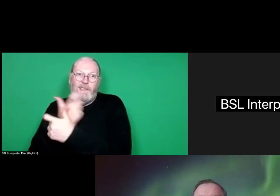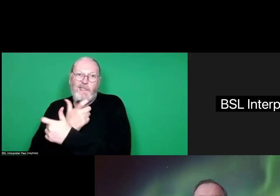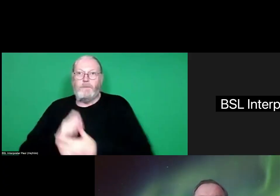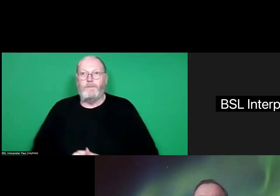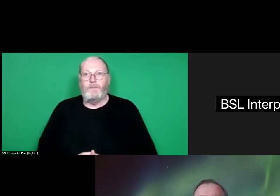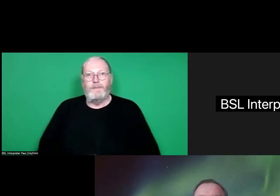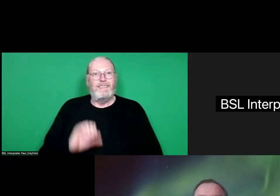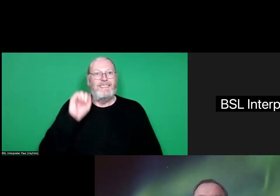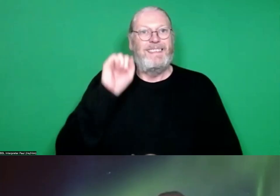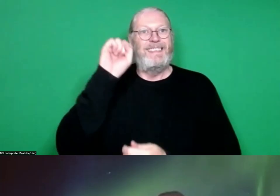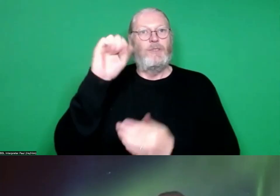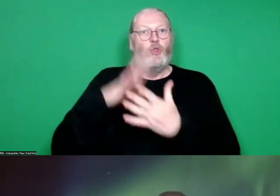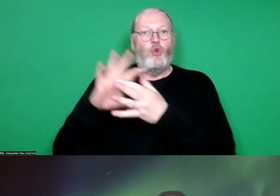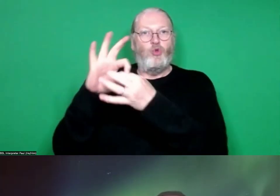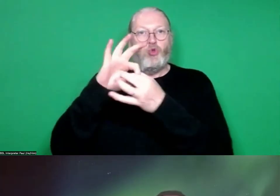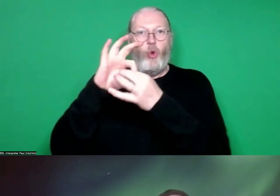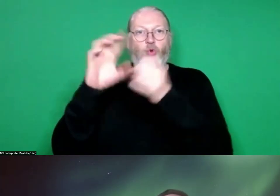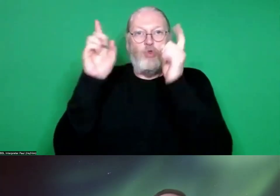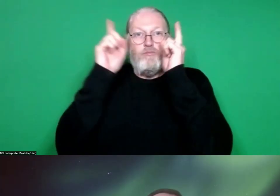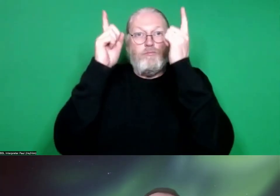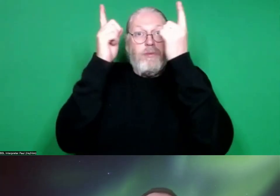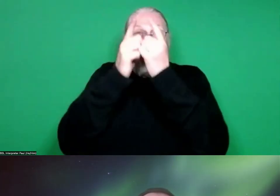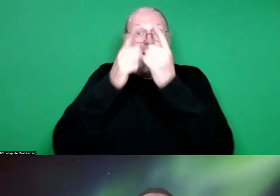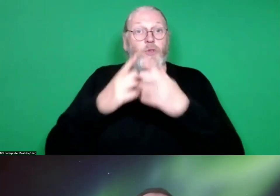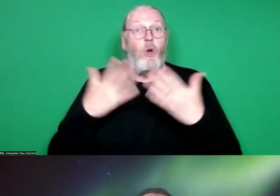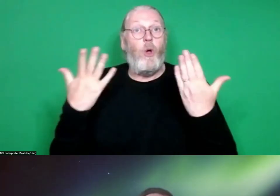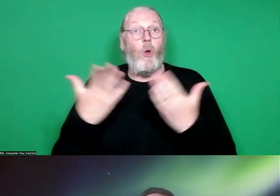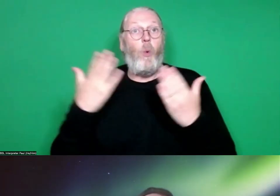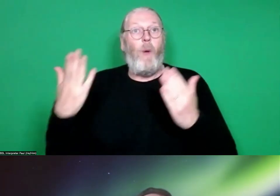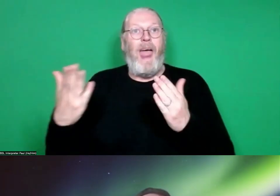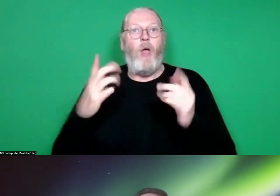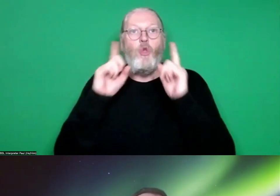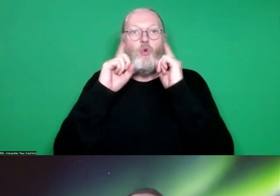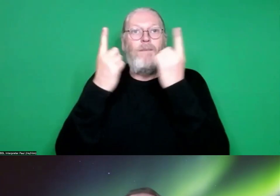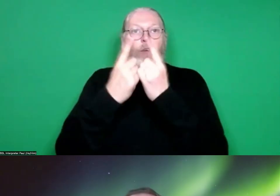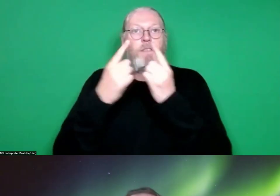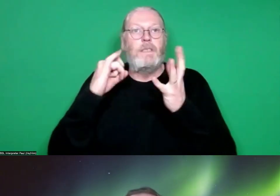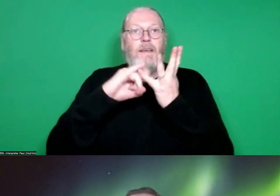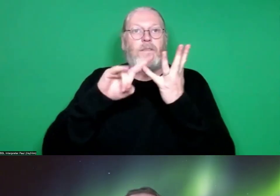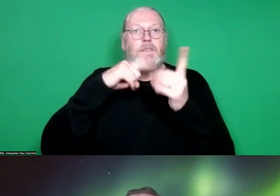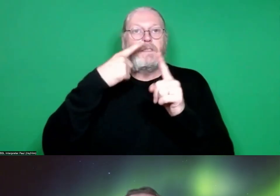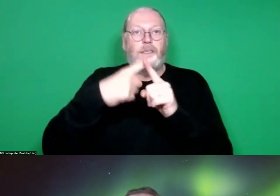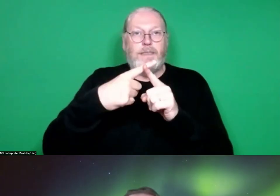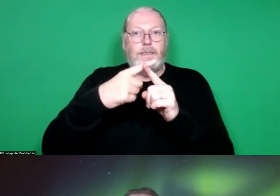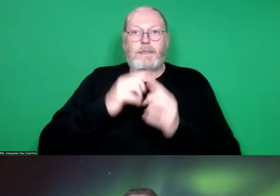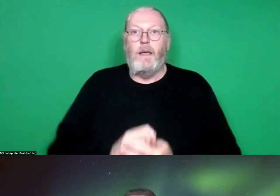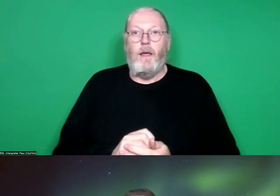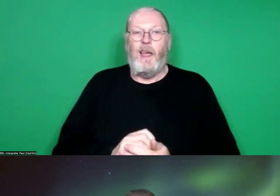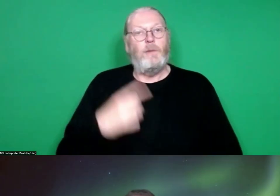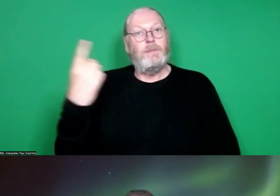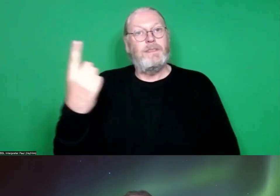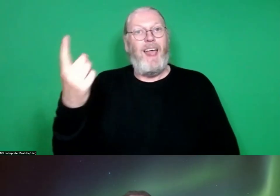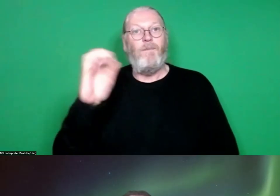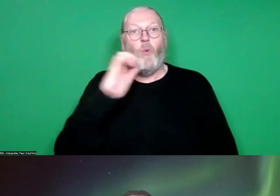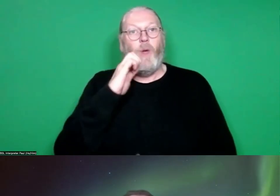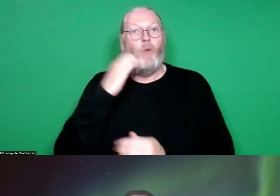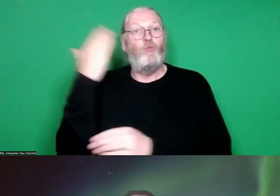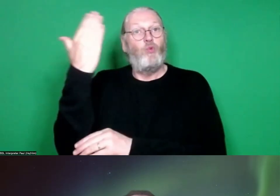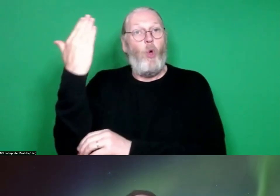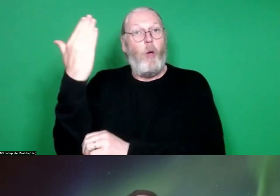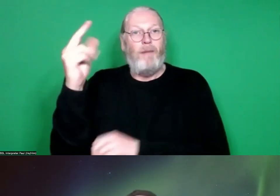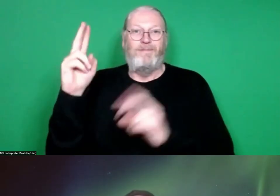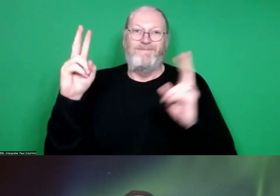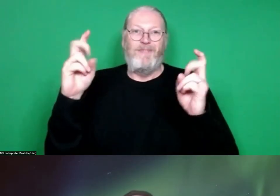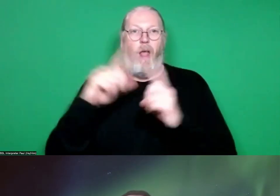and Critical Practice within the MEH faculty at the University of Sussex. And Michal's going to talk about artificial stupidity and